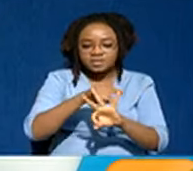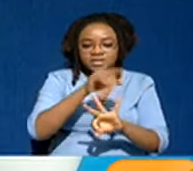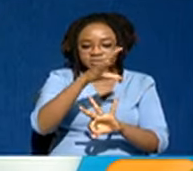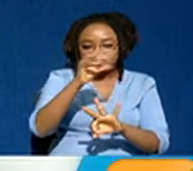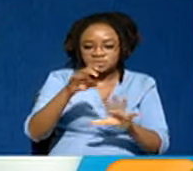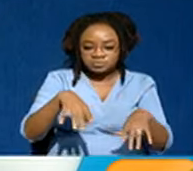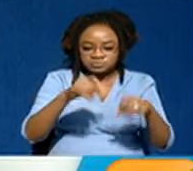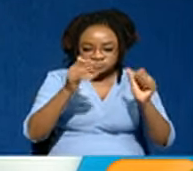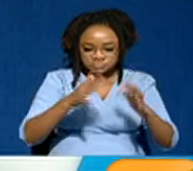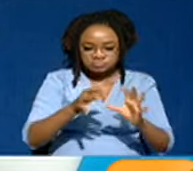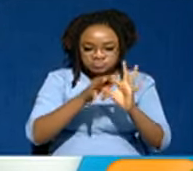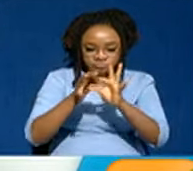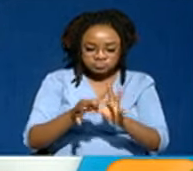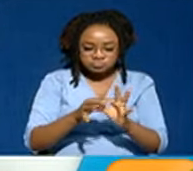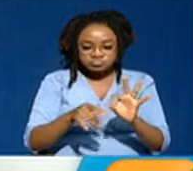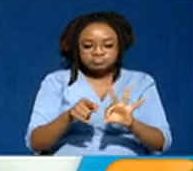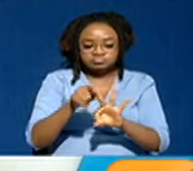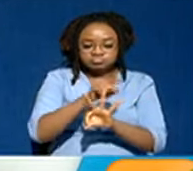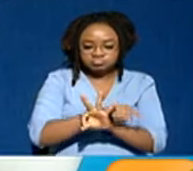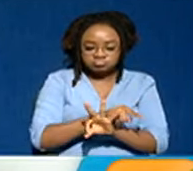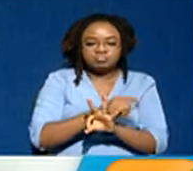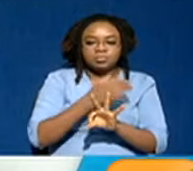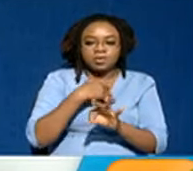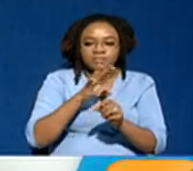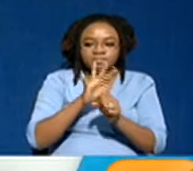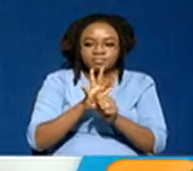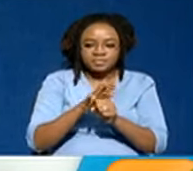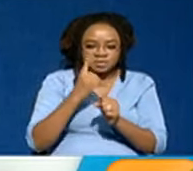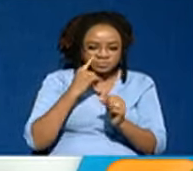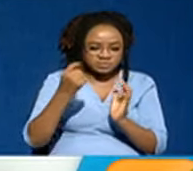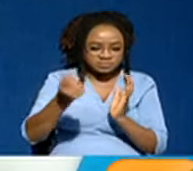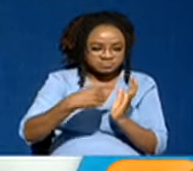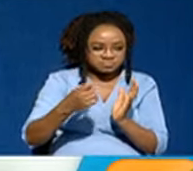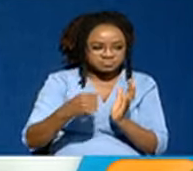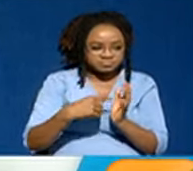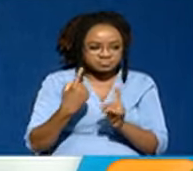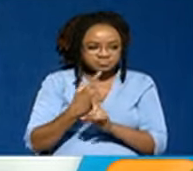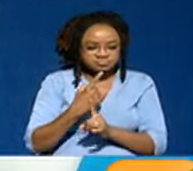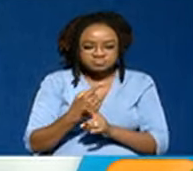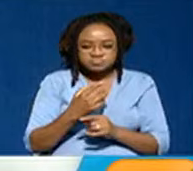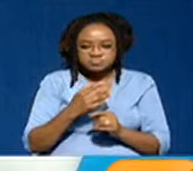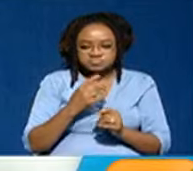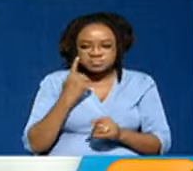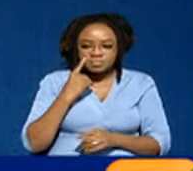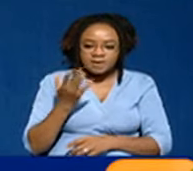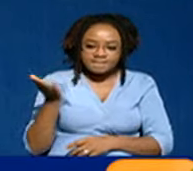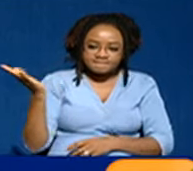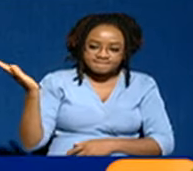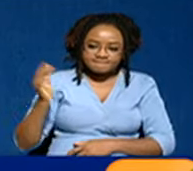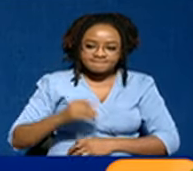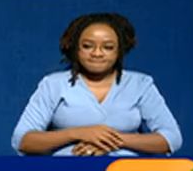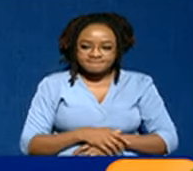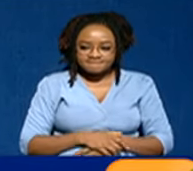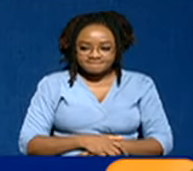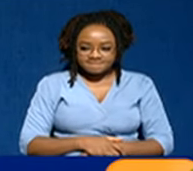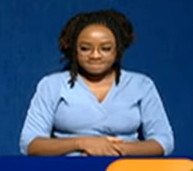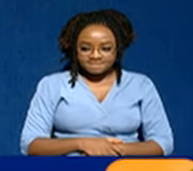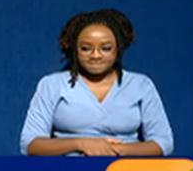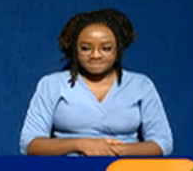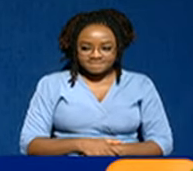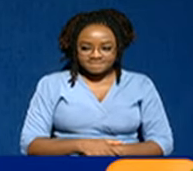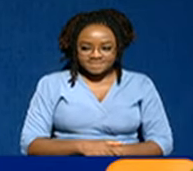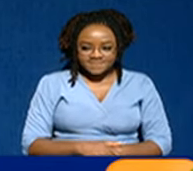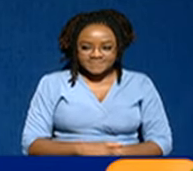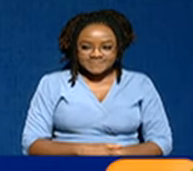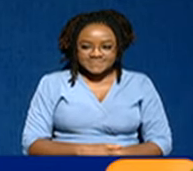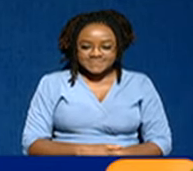I believe there's a lot of feedback coming through. Let's try and squeeze in just a few of them before we close, because we've run out of time. Let's see them. Matrevo Mbija at Citizen TV Kenya is the